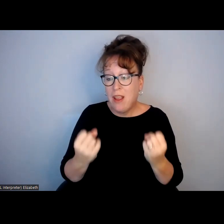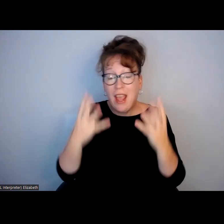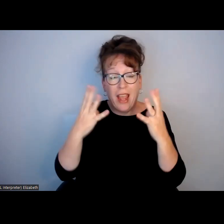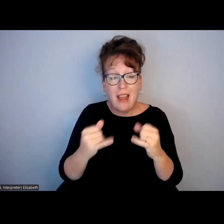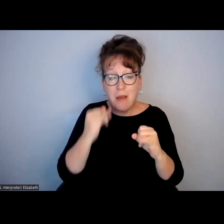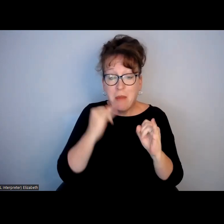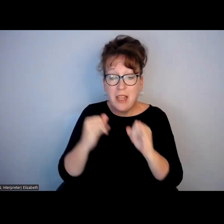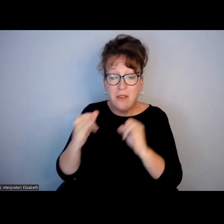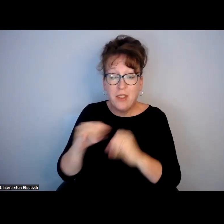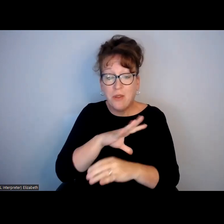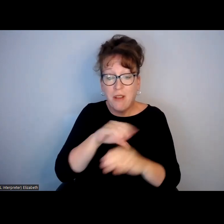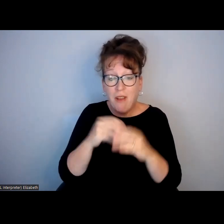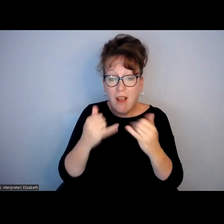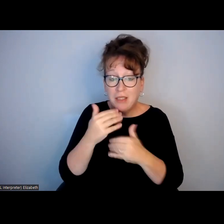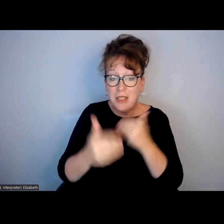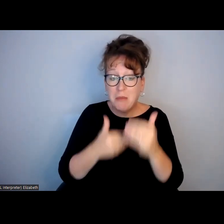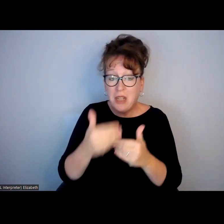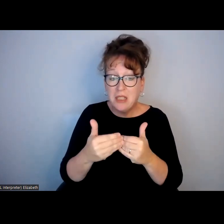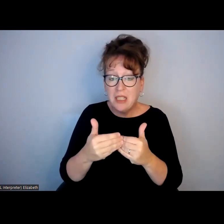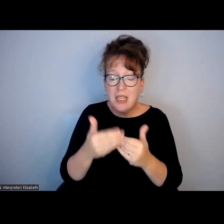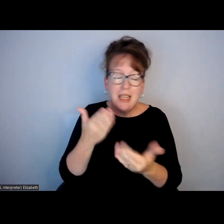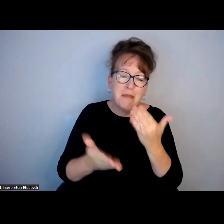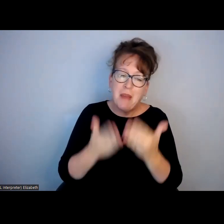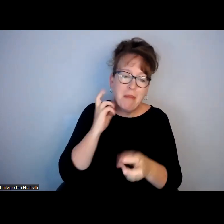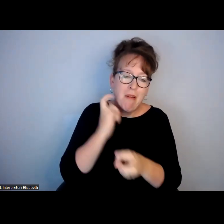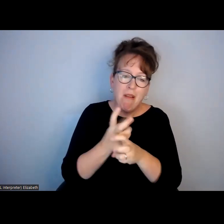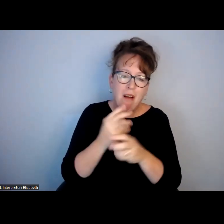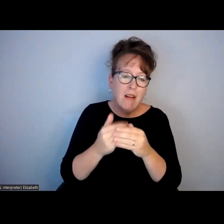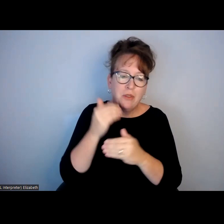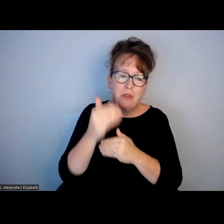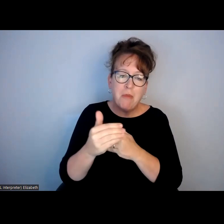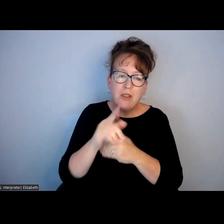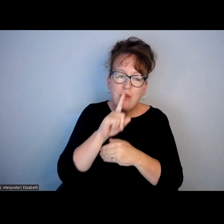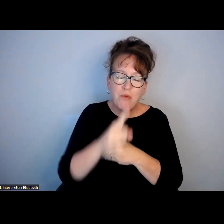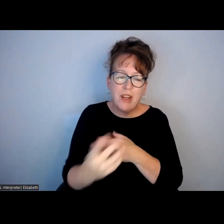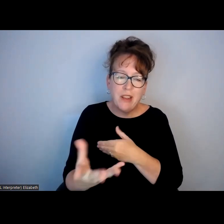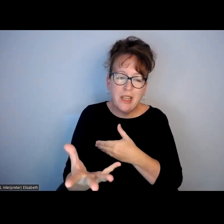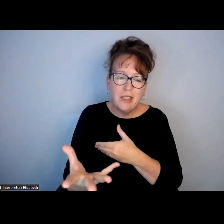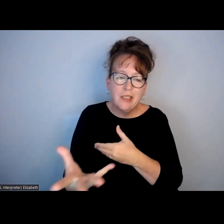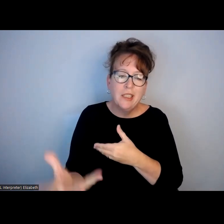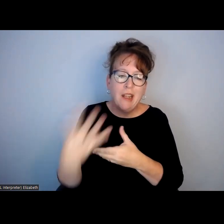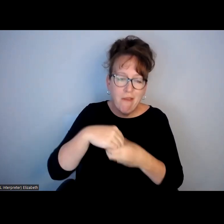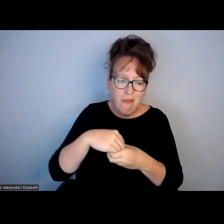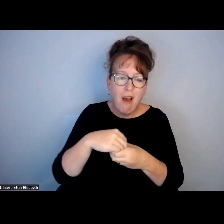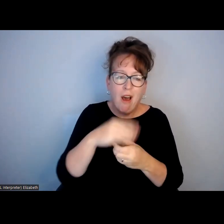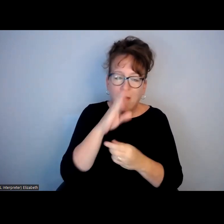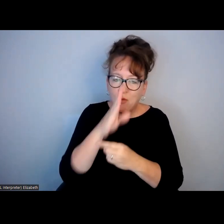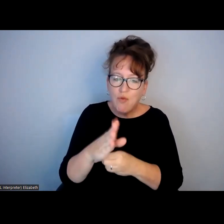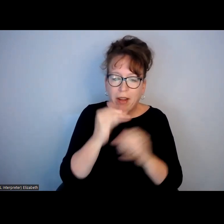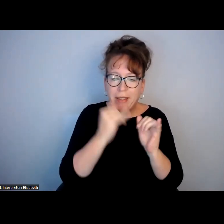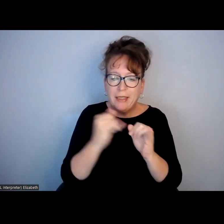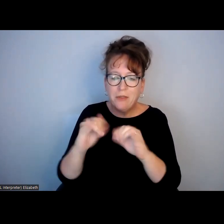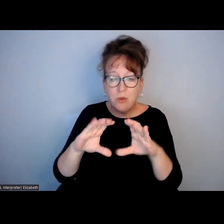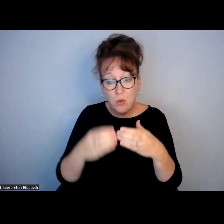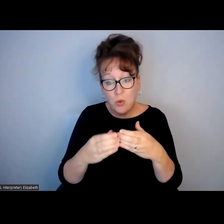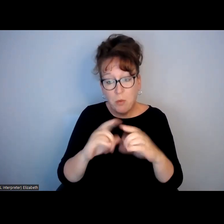in this process, it may be too difficult to engage directly with individual groups, but we're going to try to